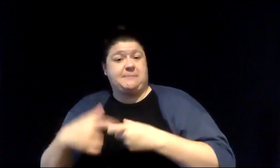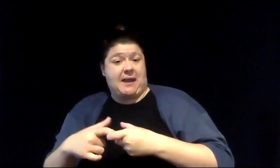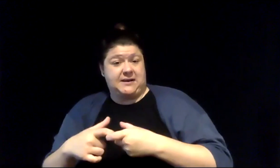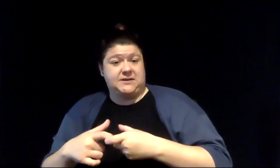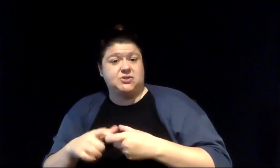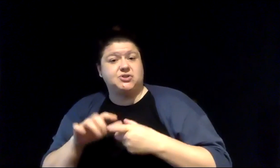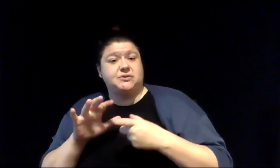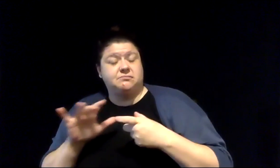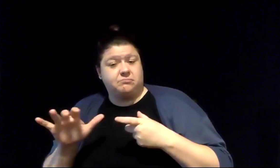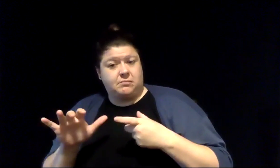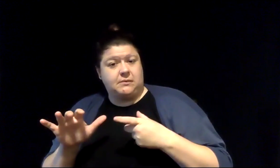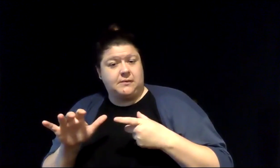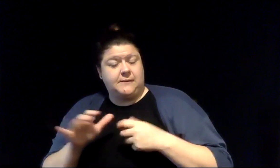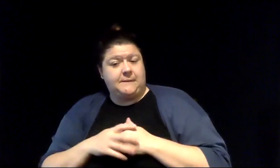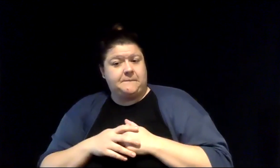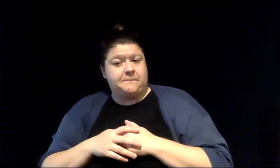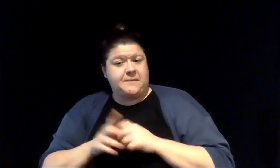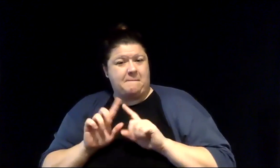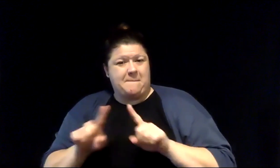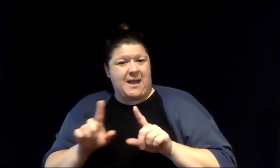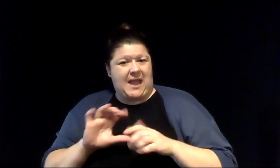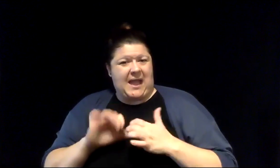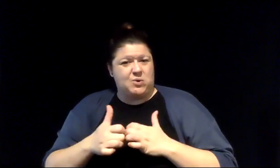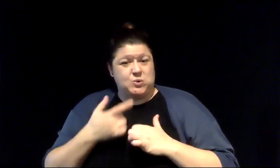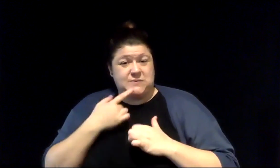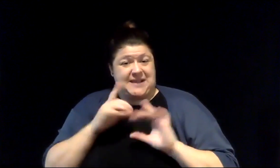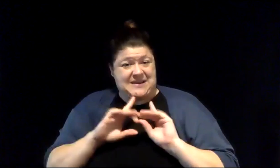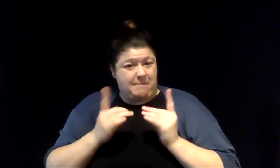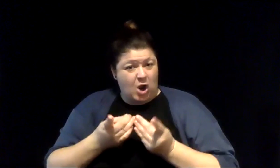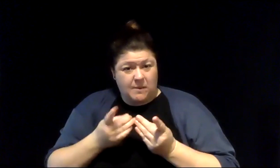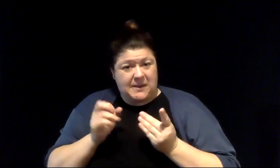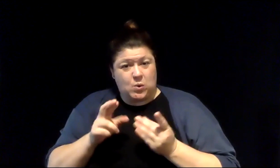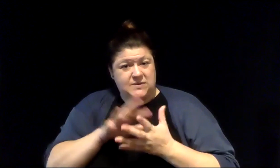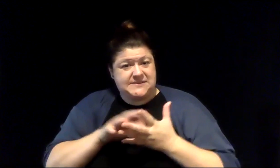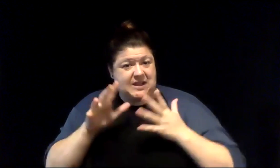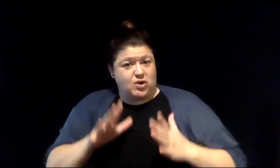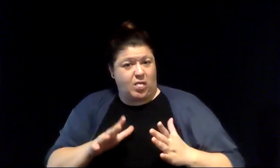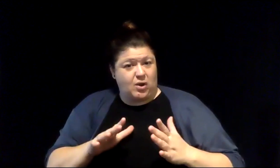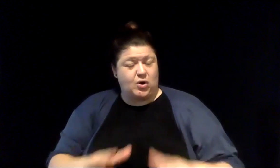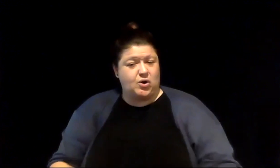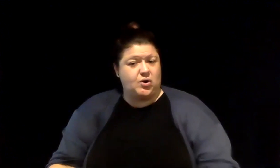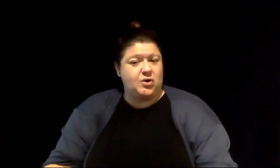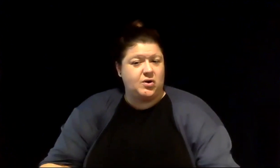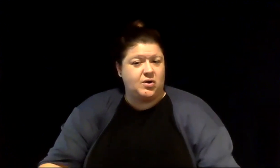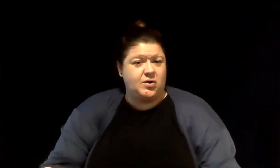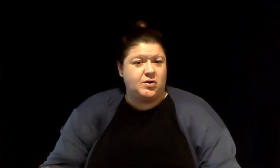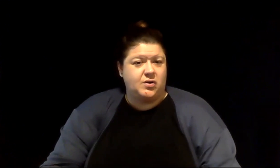cita. But how do you actually say the department or the scheduler?